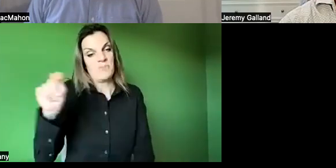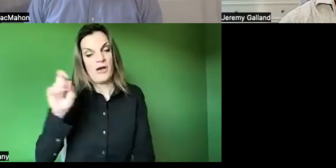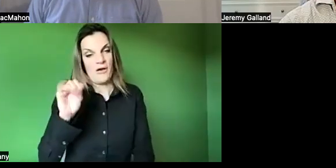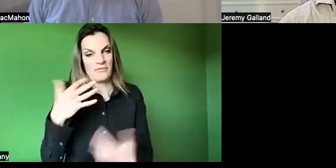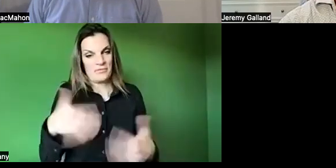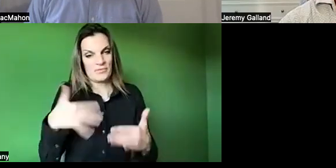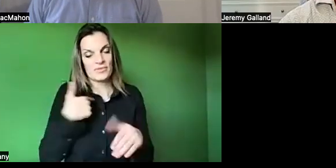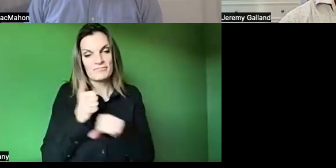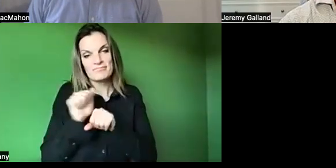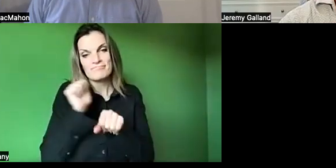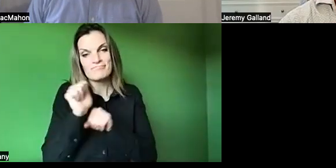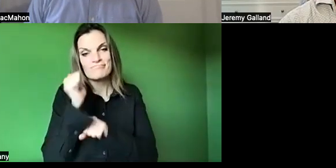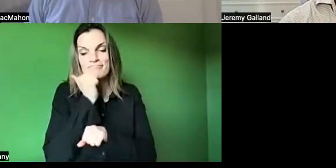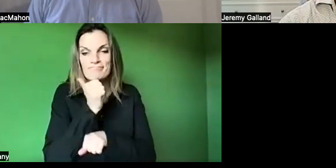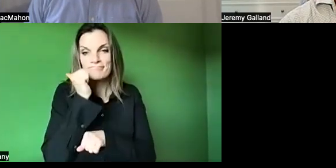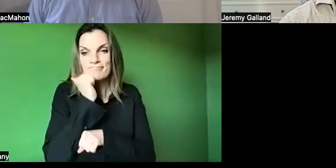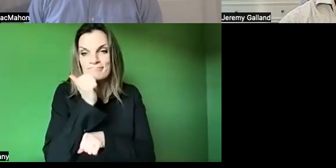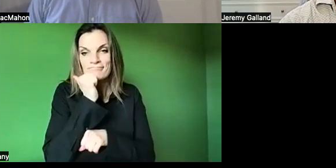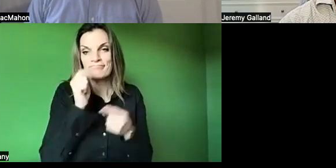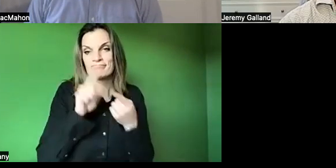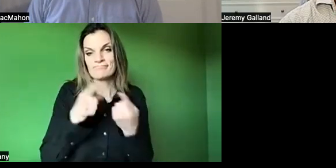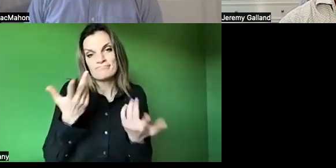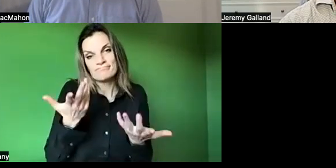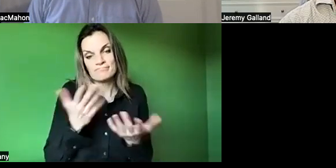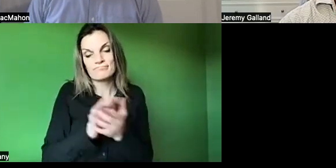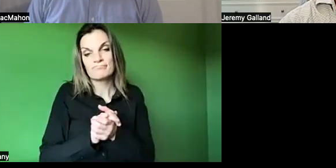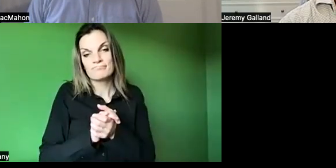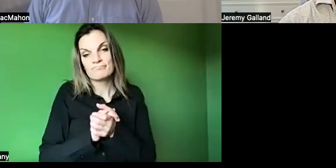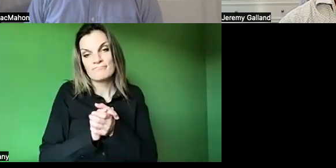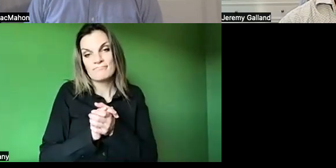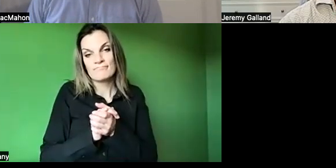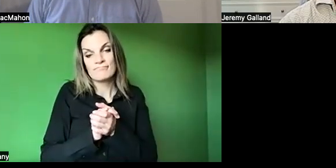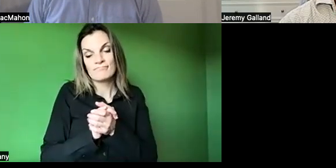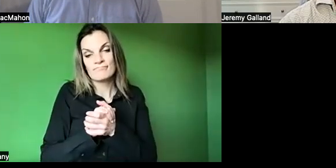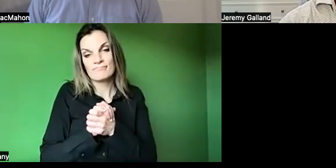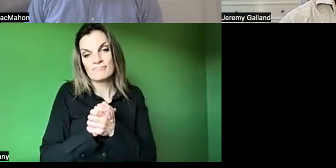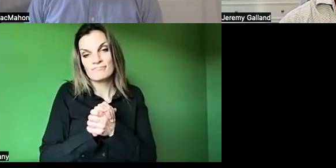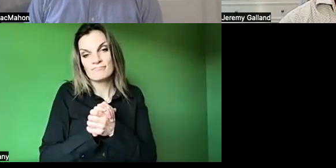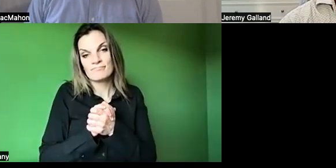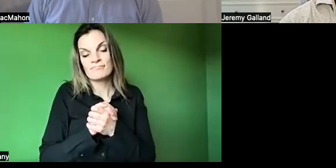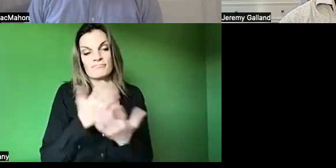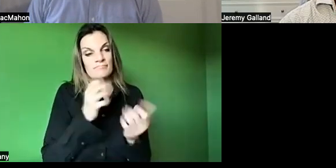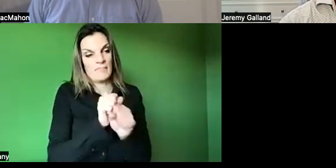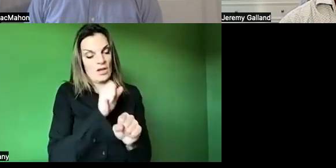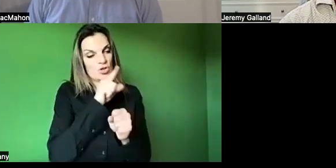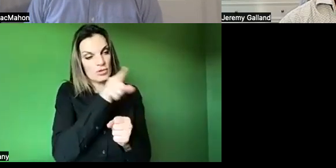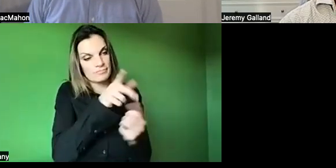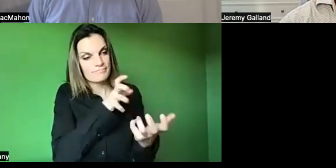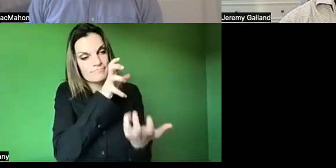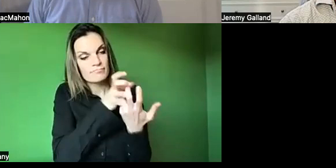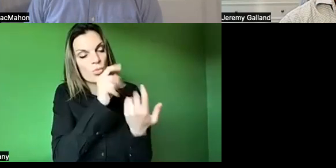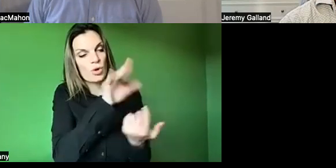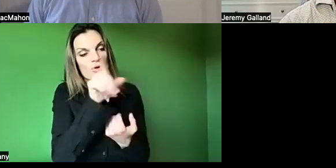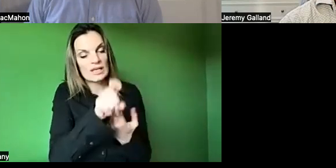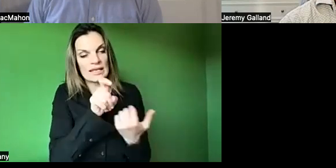to just reach a broad range of learning needs. And I did